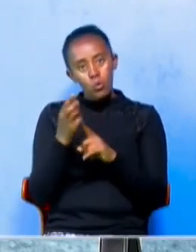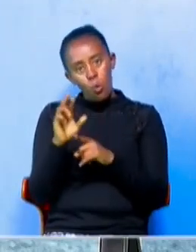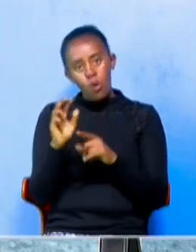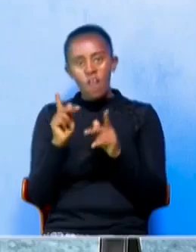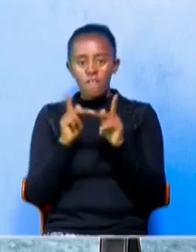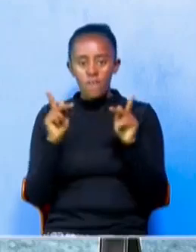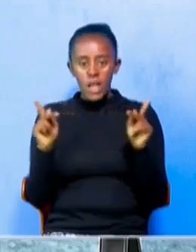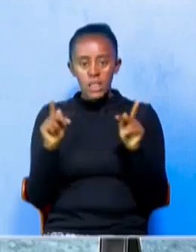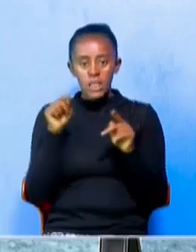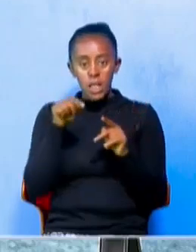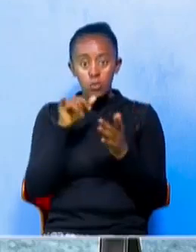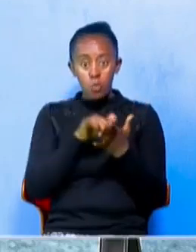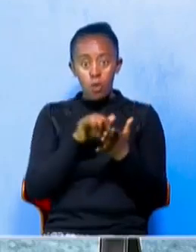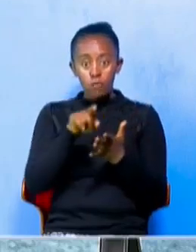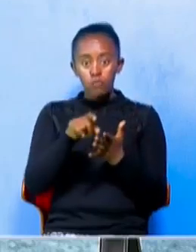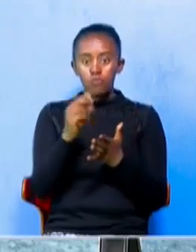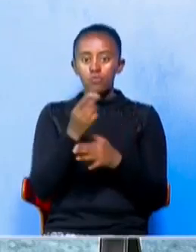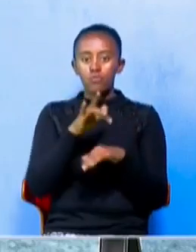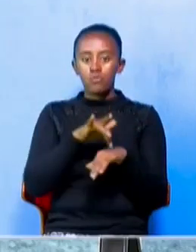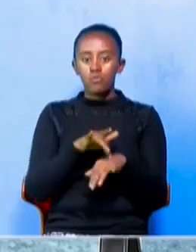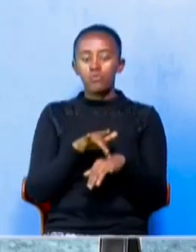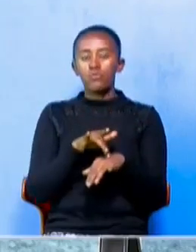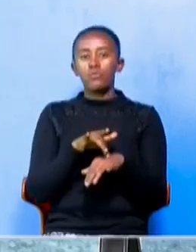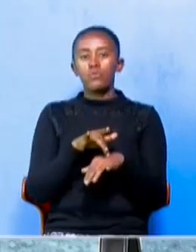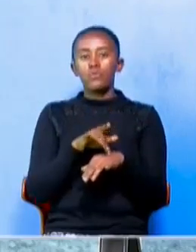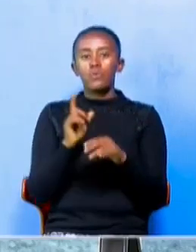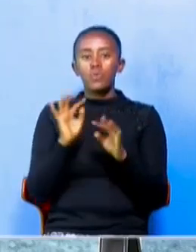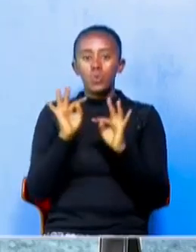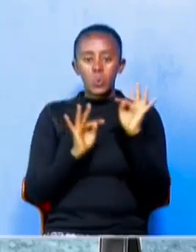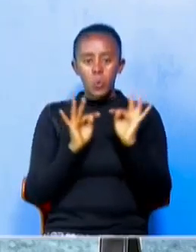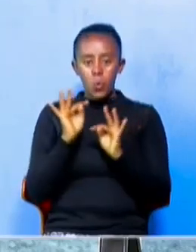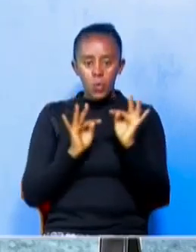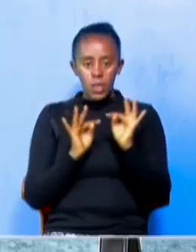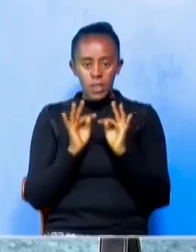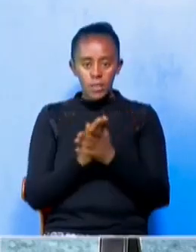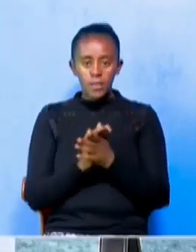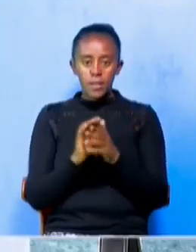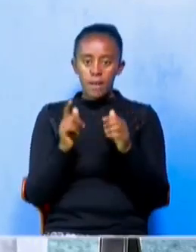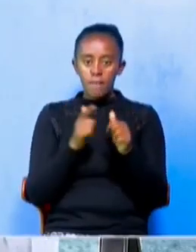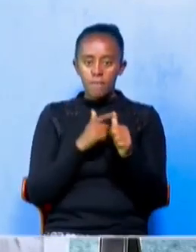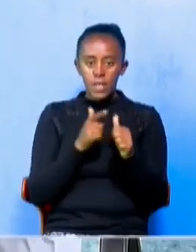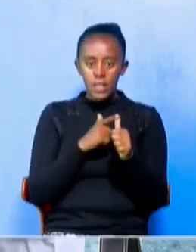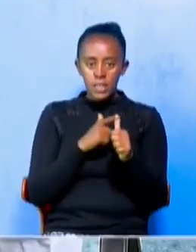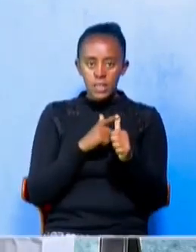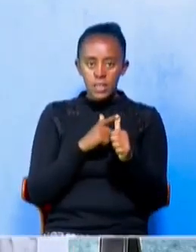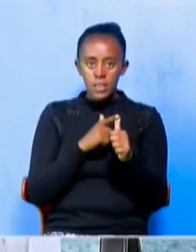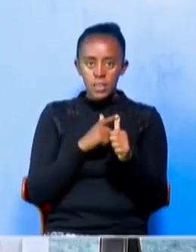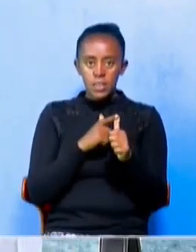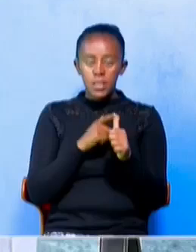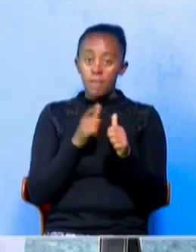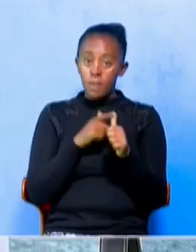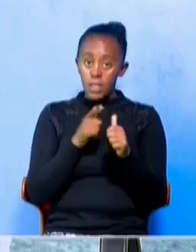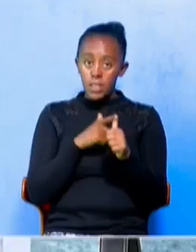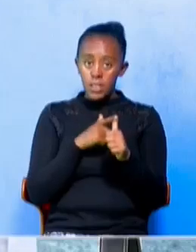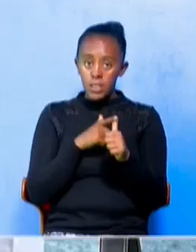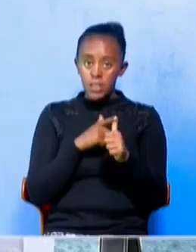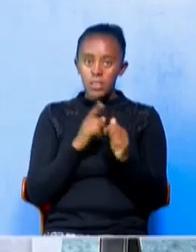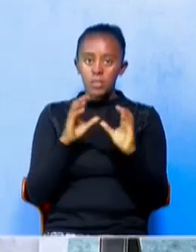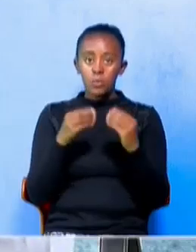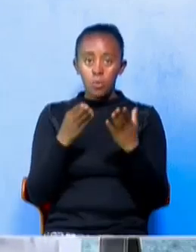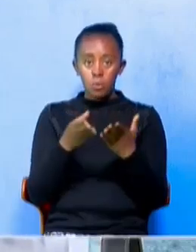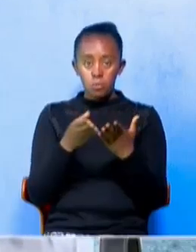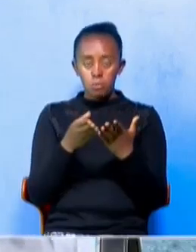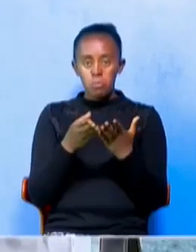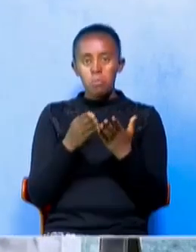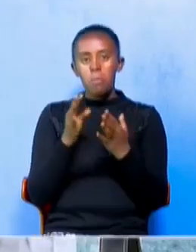phrases that you have to use so as to begin a story. First, right? First, to begin